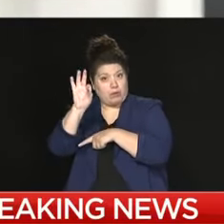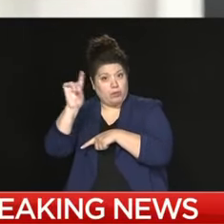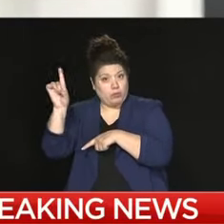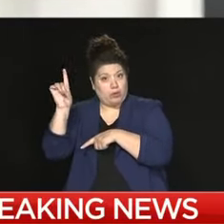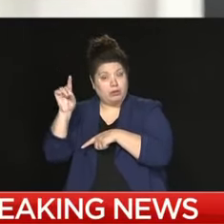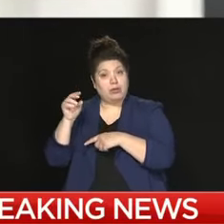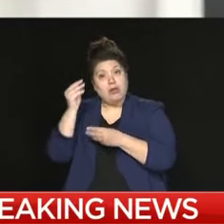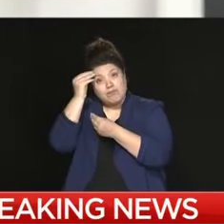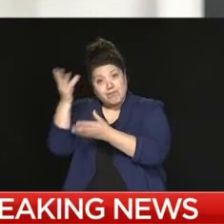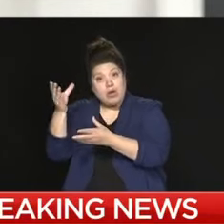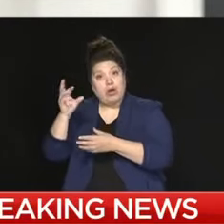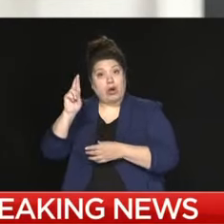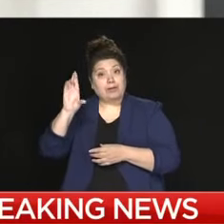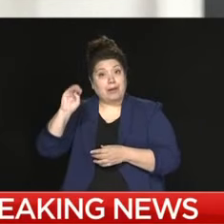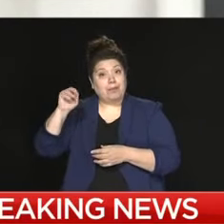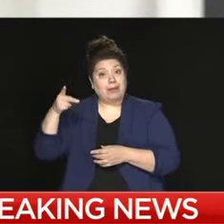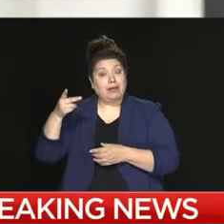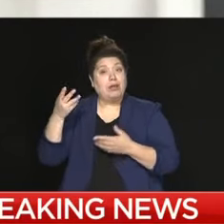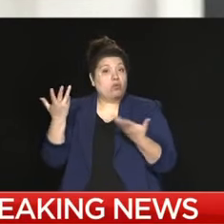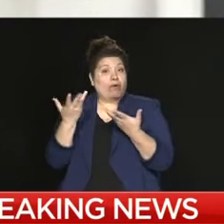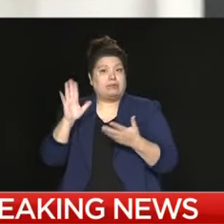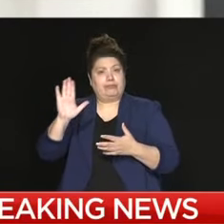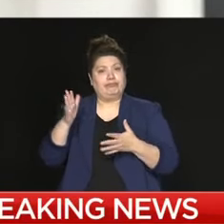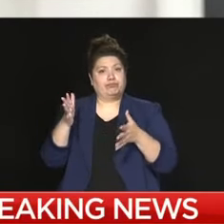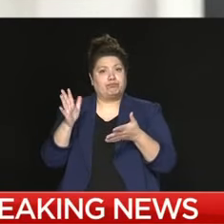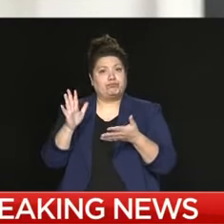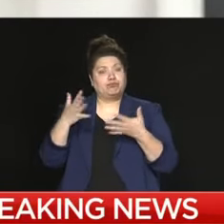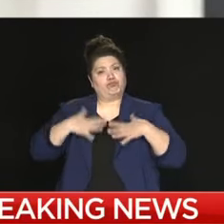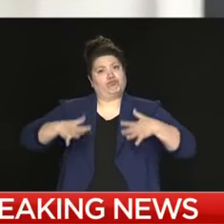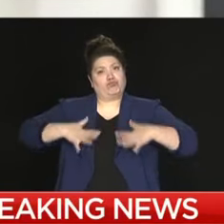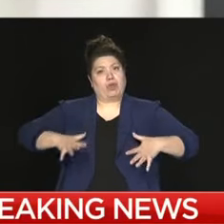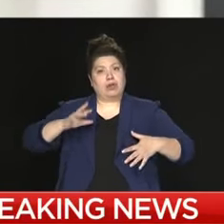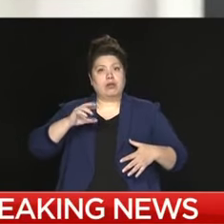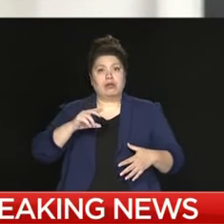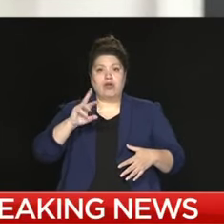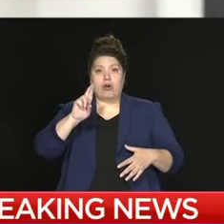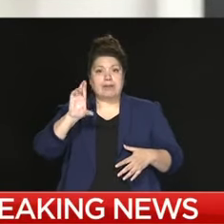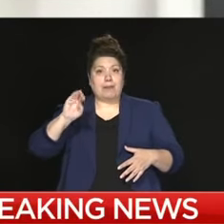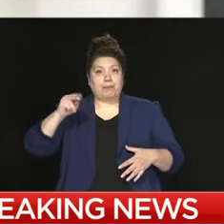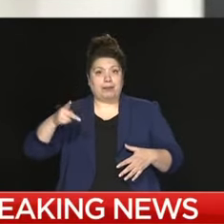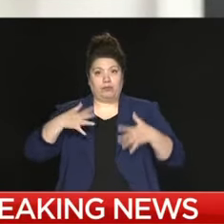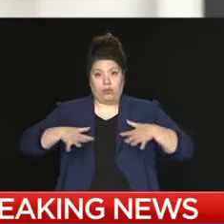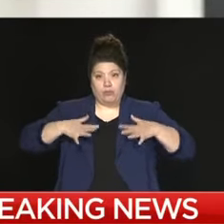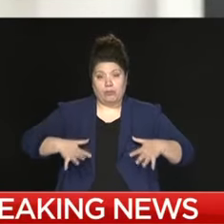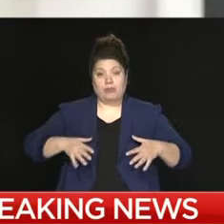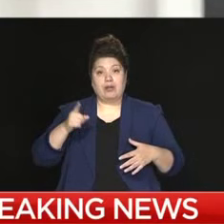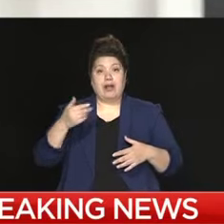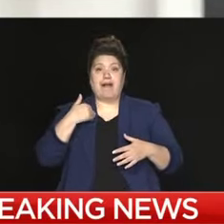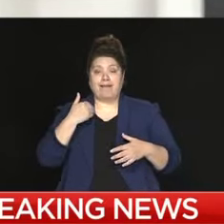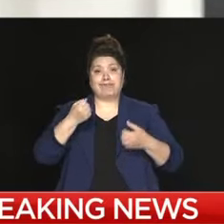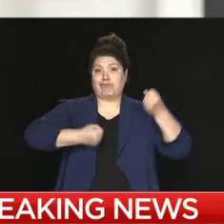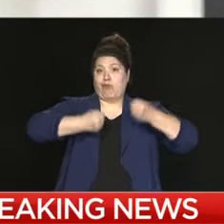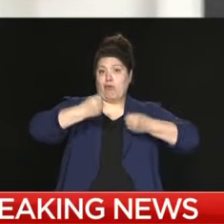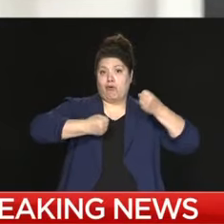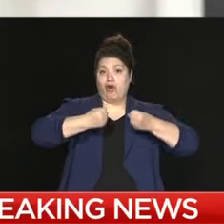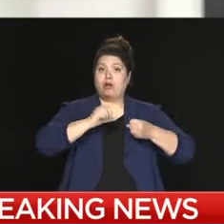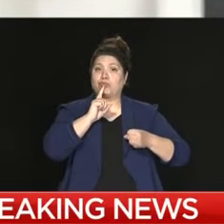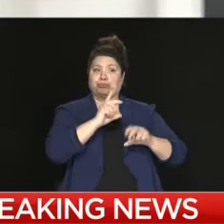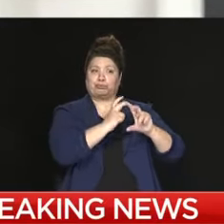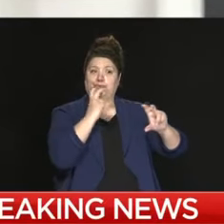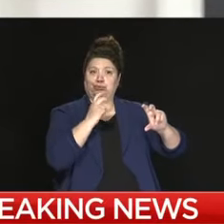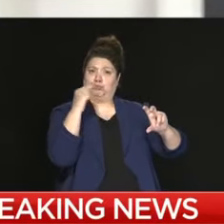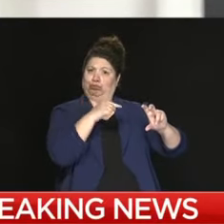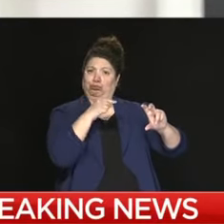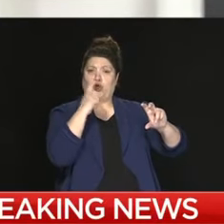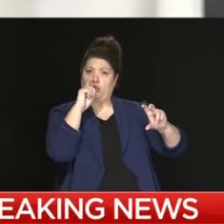were informed that the gunman was wearing a uniform, RCMP uniform, as well as driving a car that looked like an RCMP car.